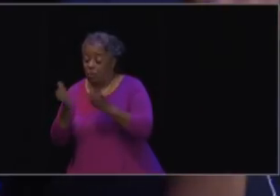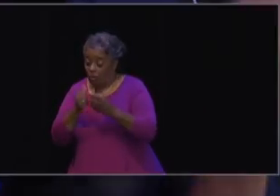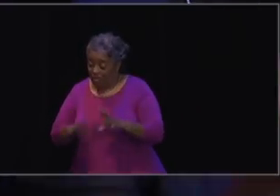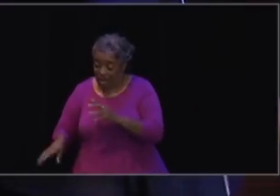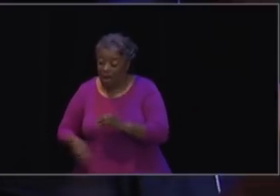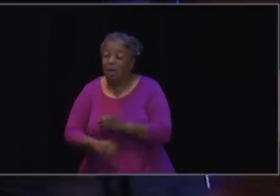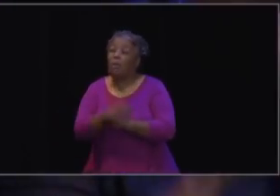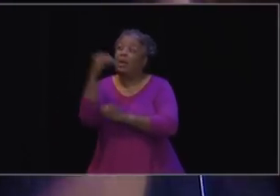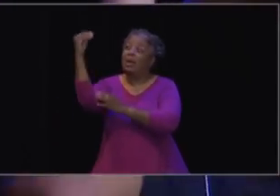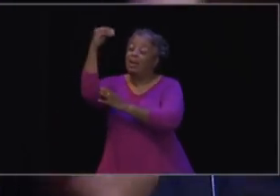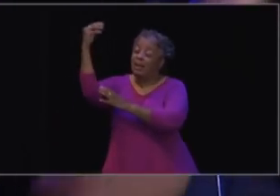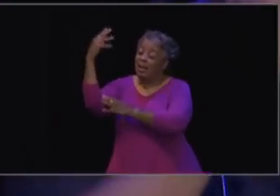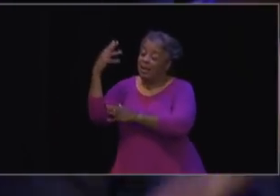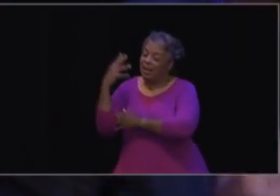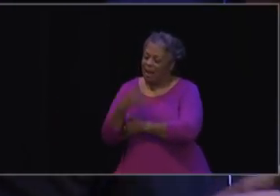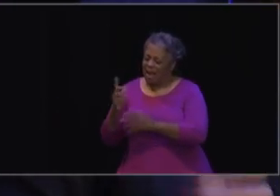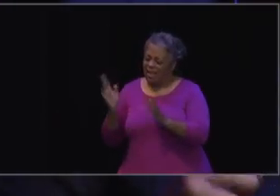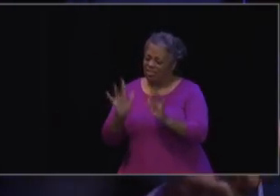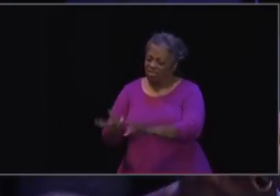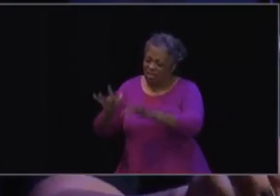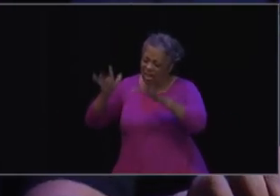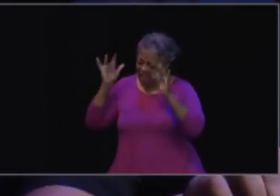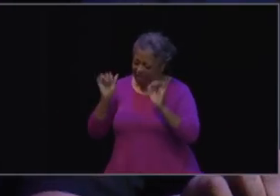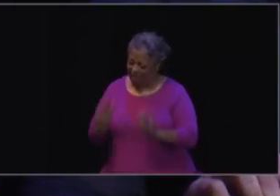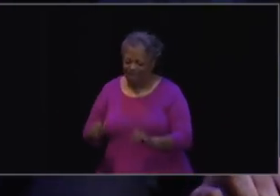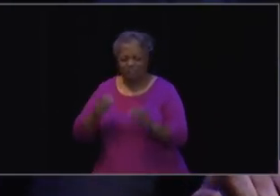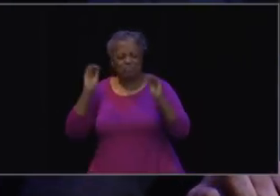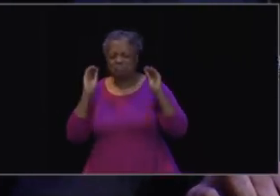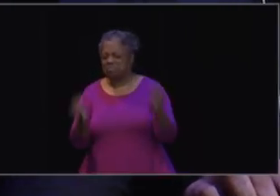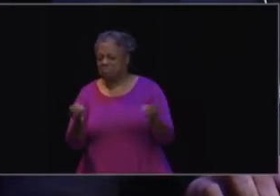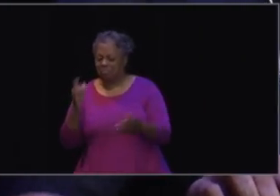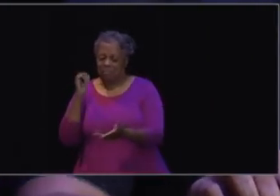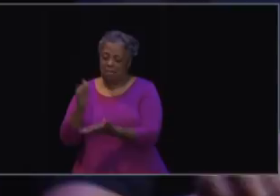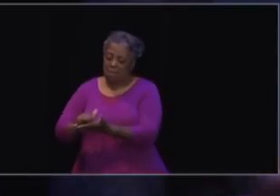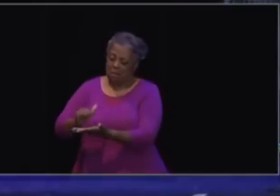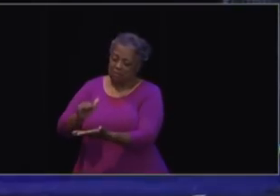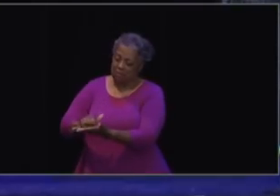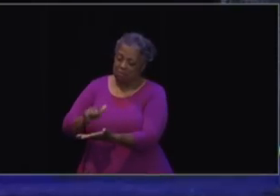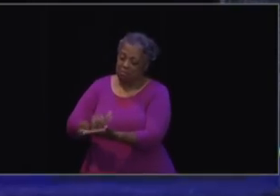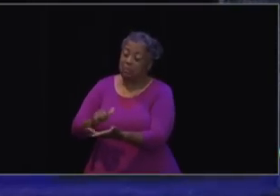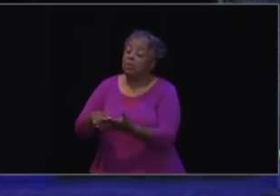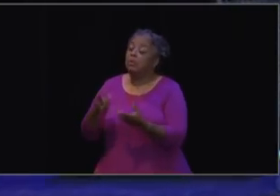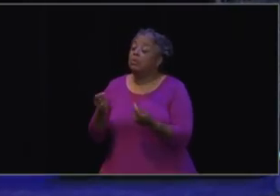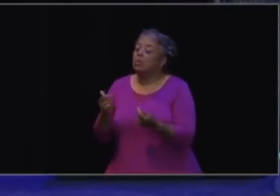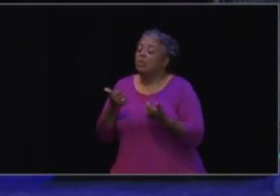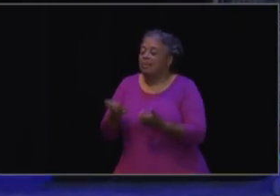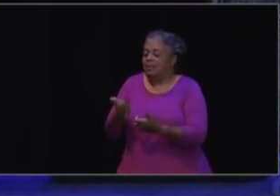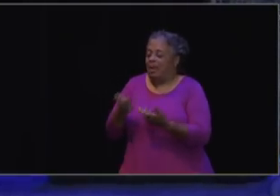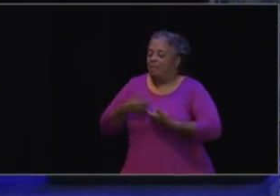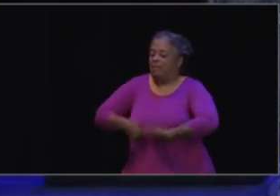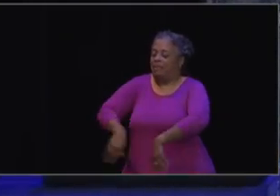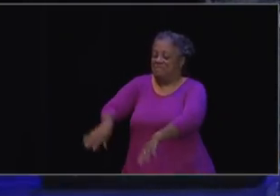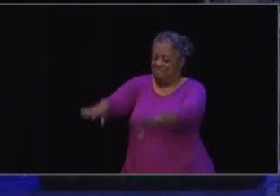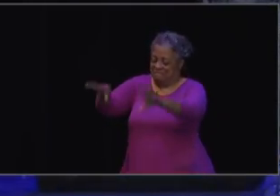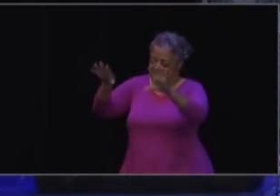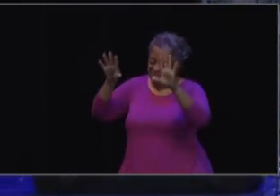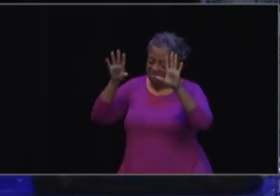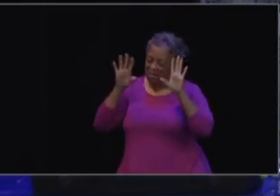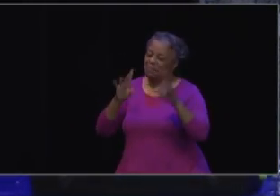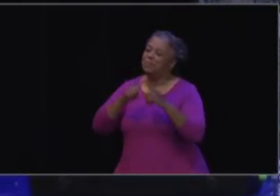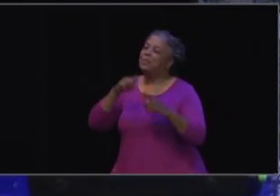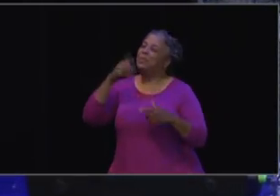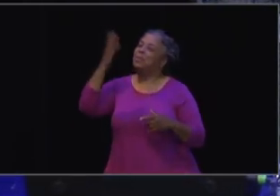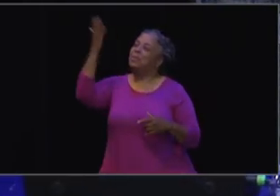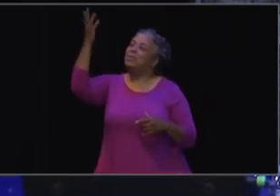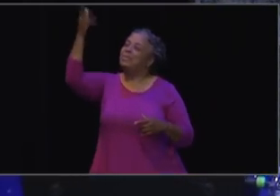never shine. Give yourself to her. Never have what you